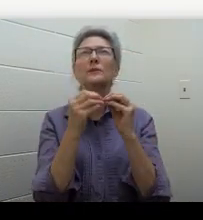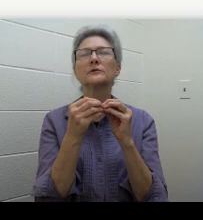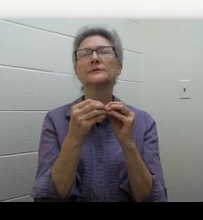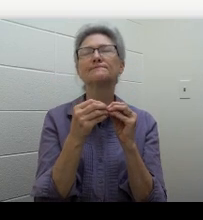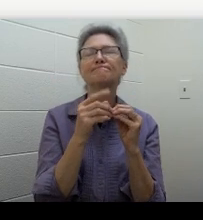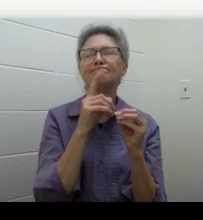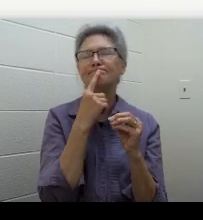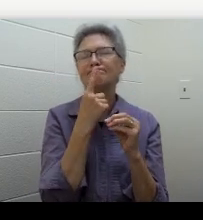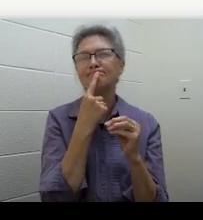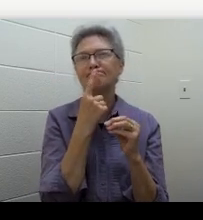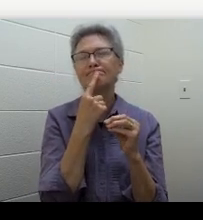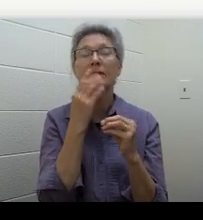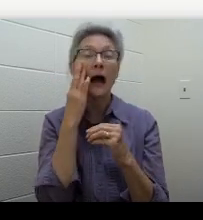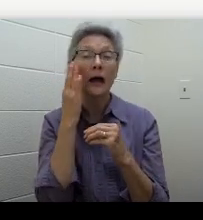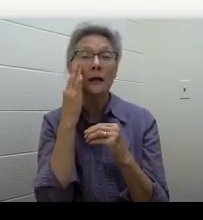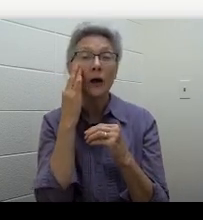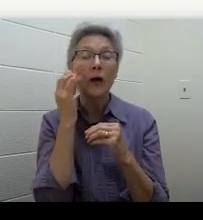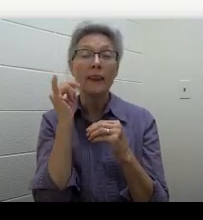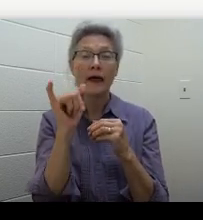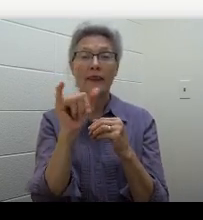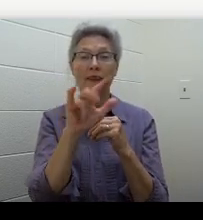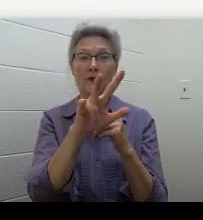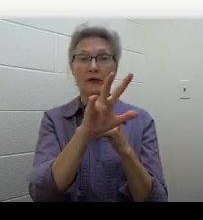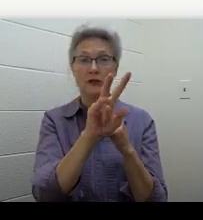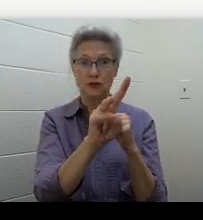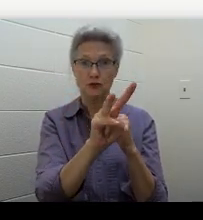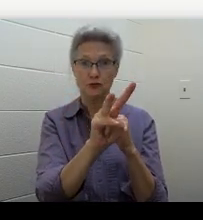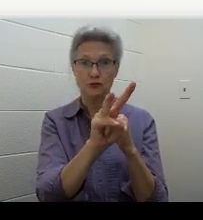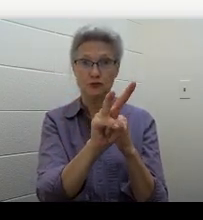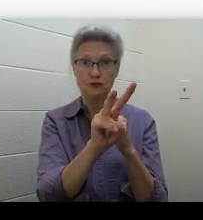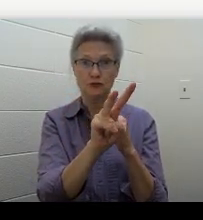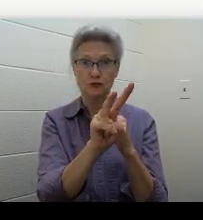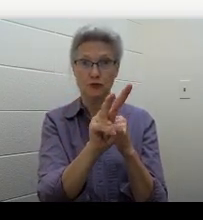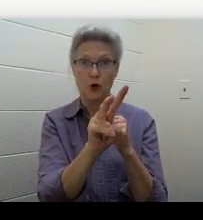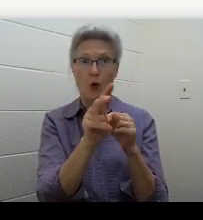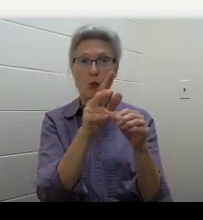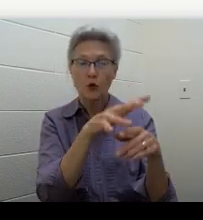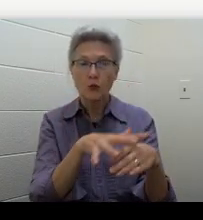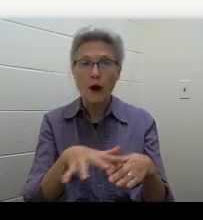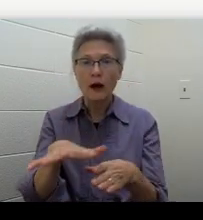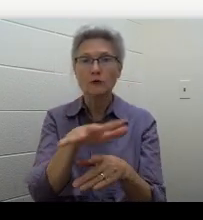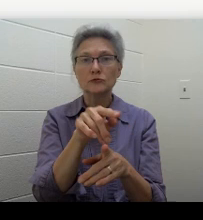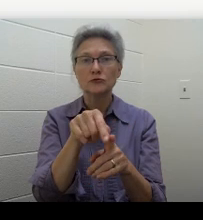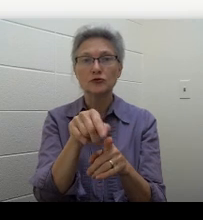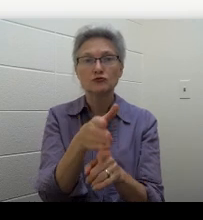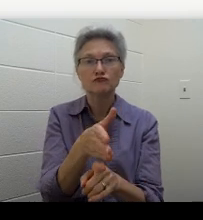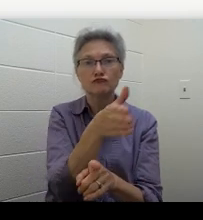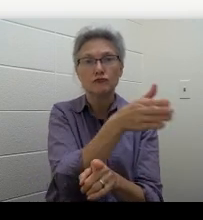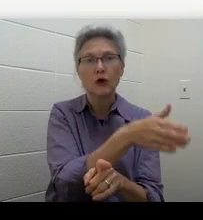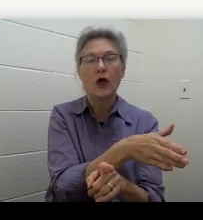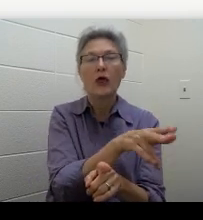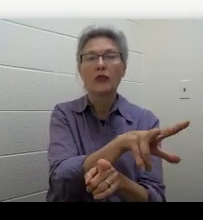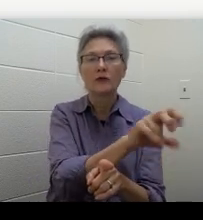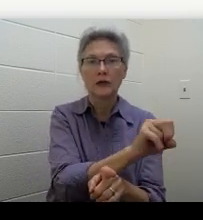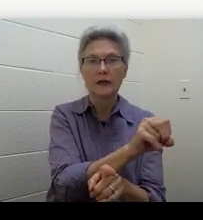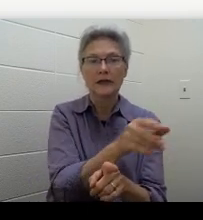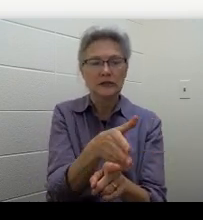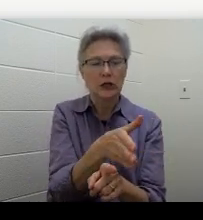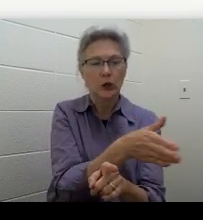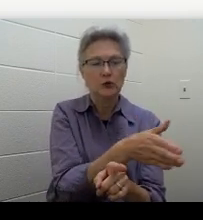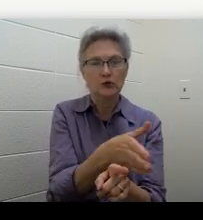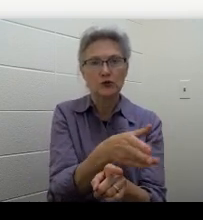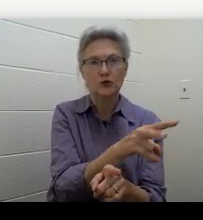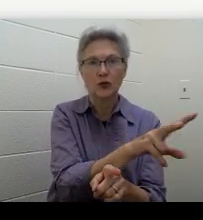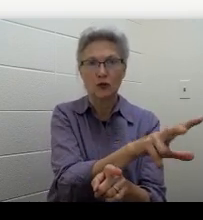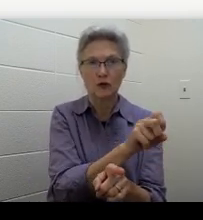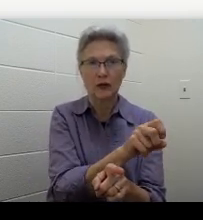numbers, I know that 32 would round to 30, okay? It's closer to 30